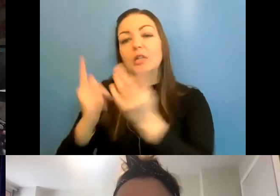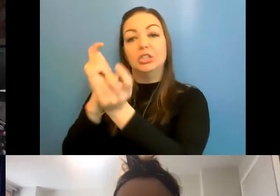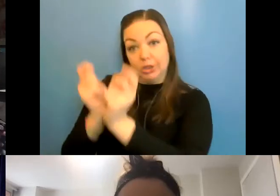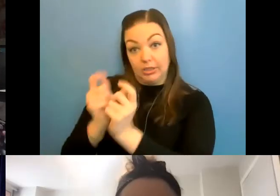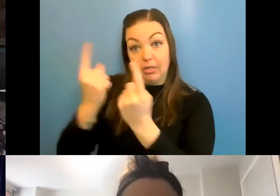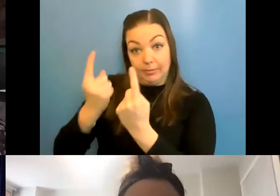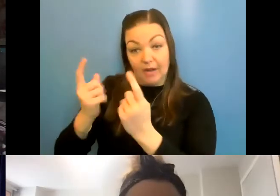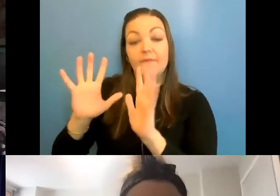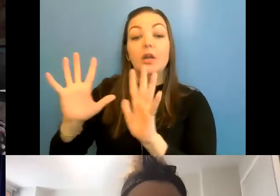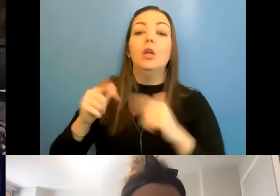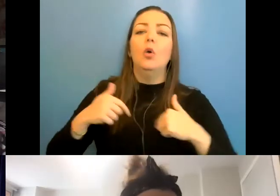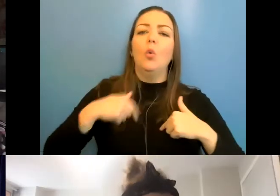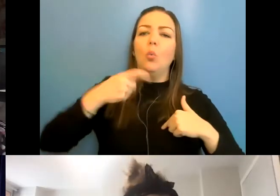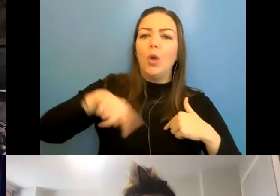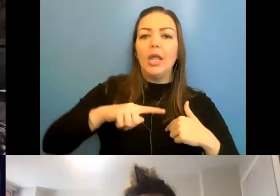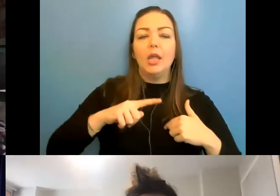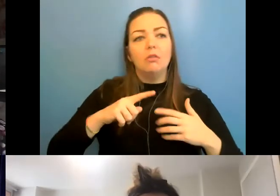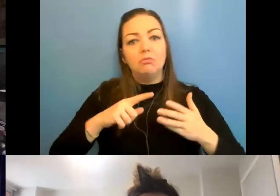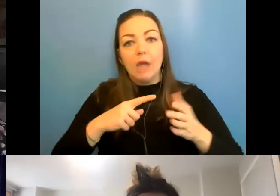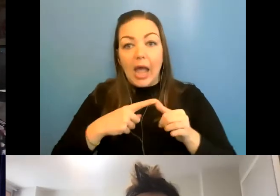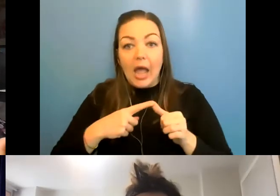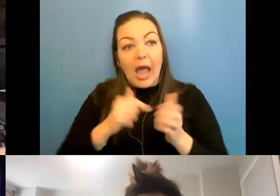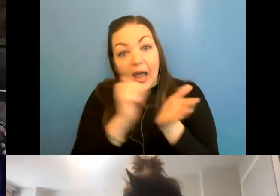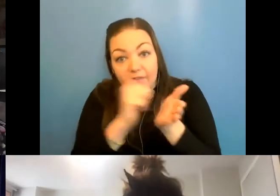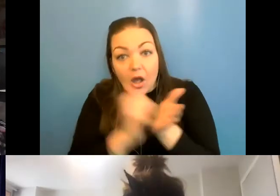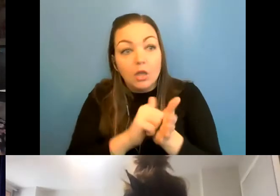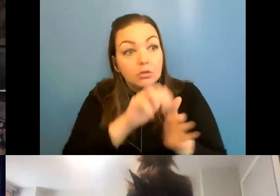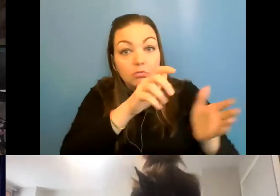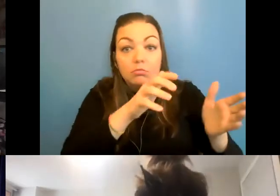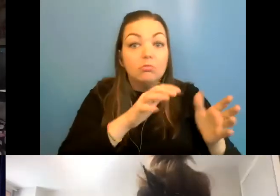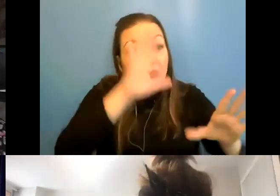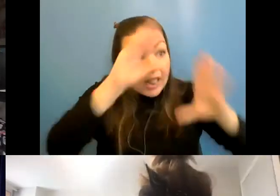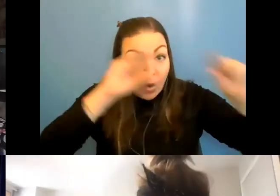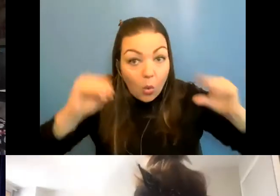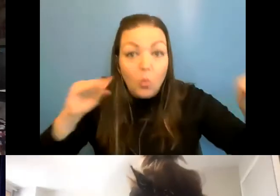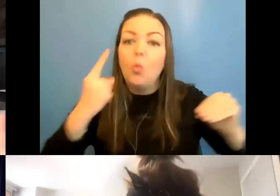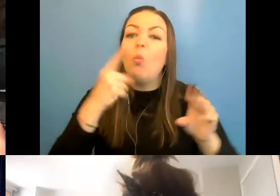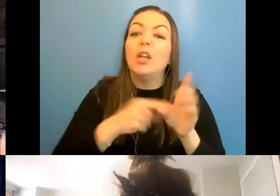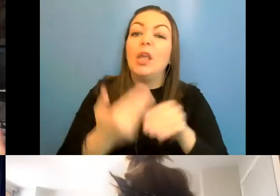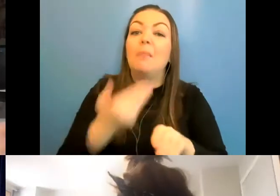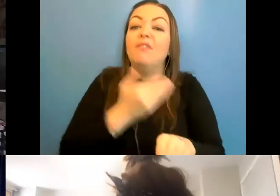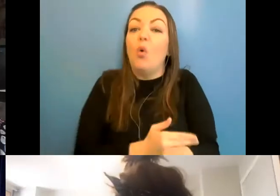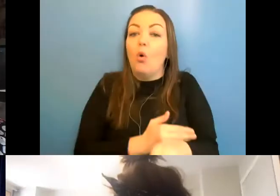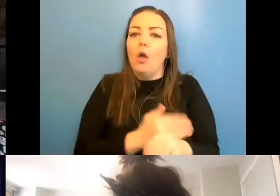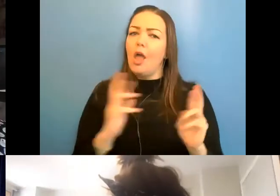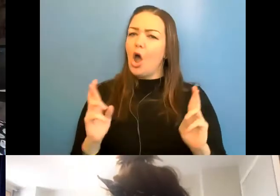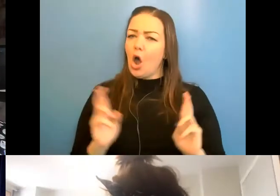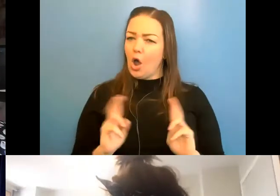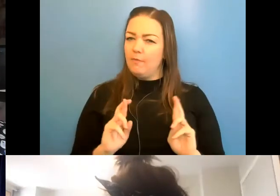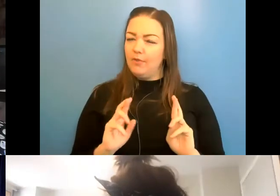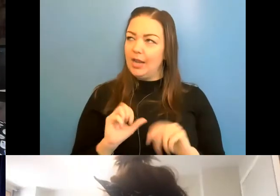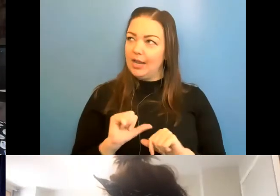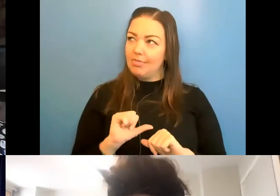usually advertise them about a year in advance. The next, hopefully physical,